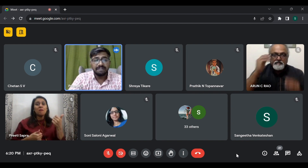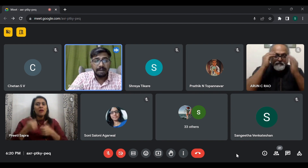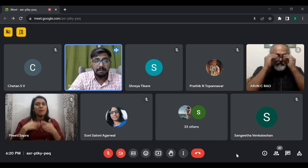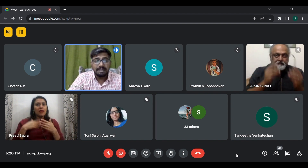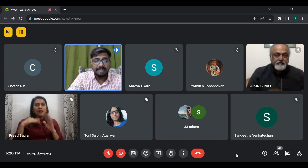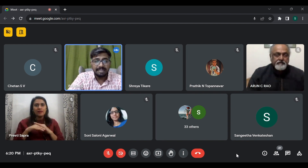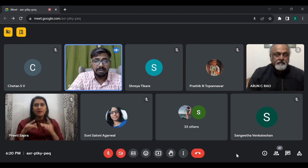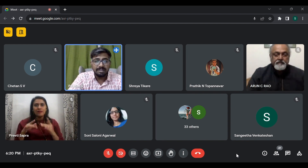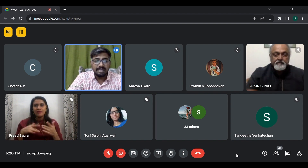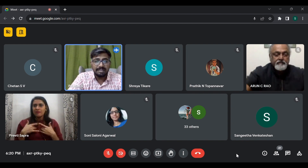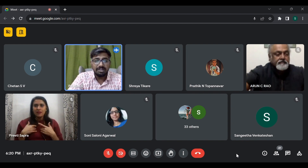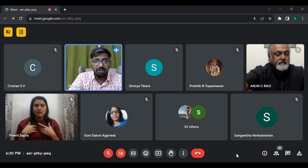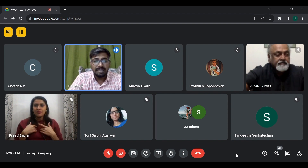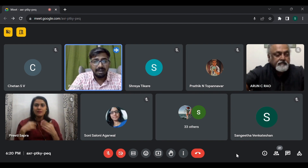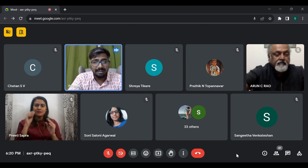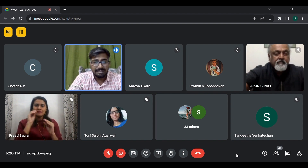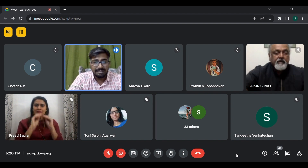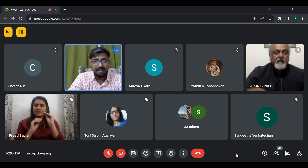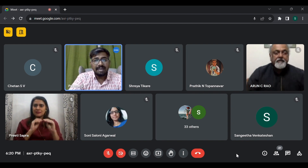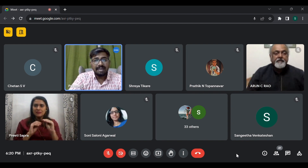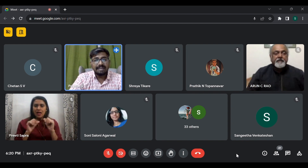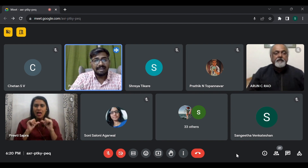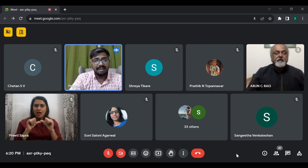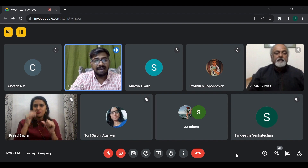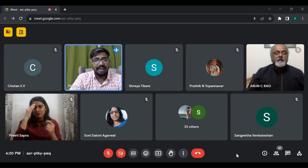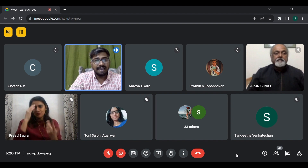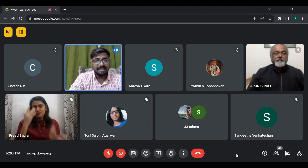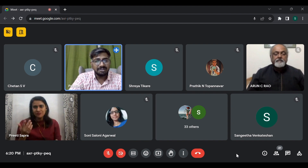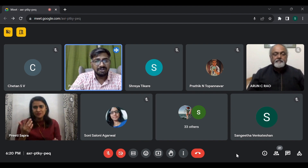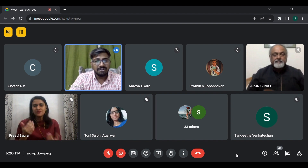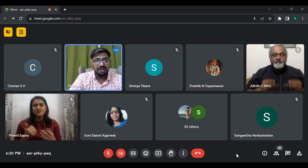had to fill up content because I didn't know the answer. Then